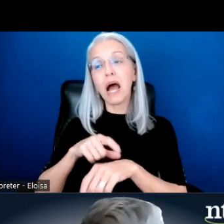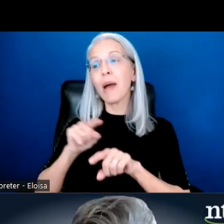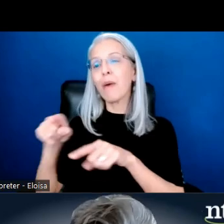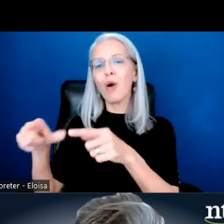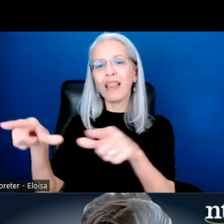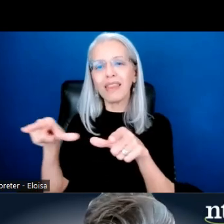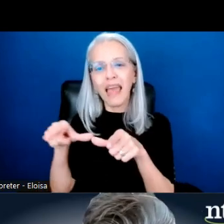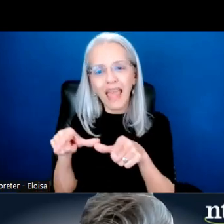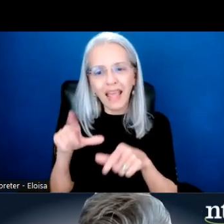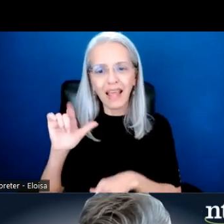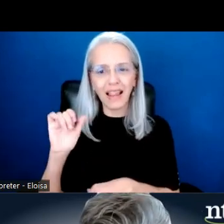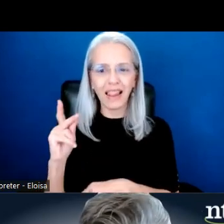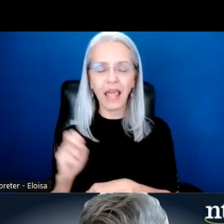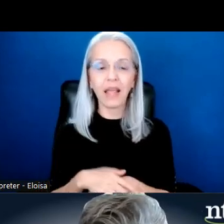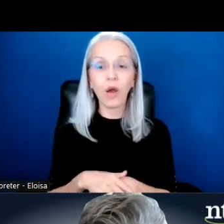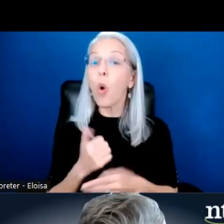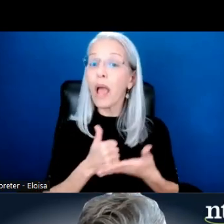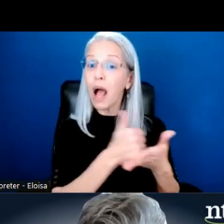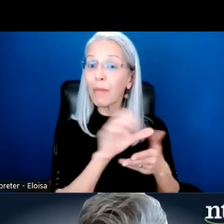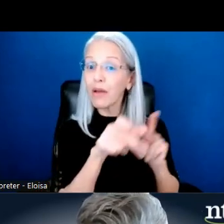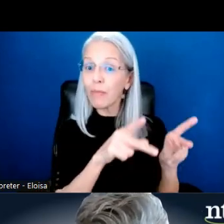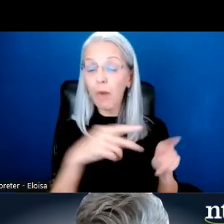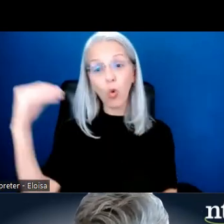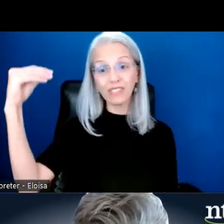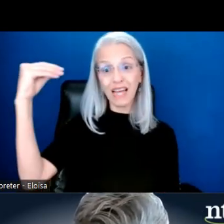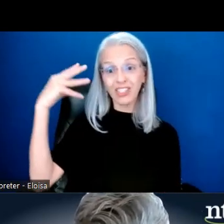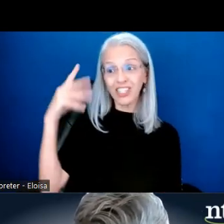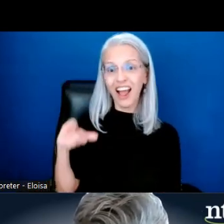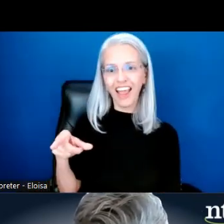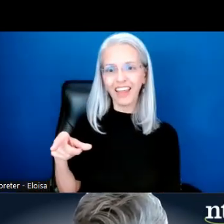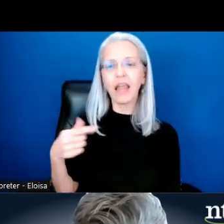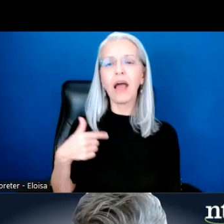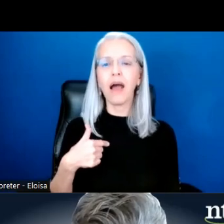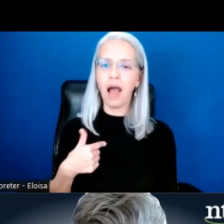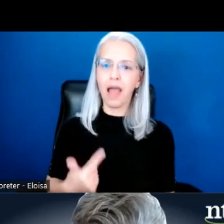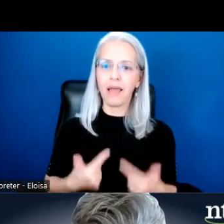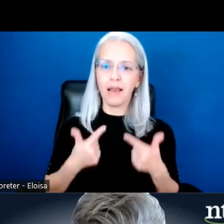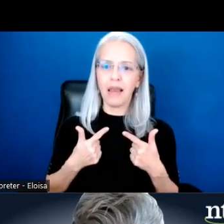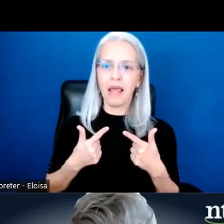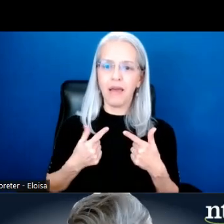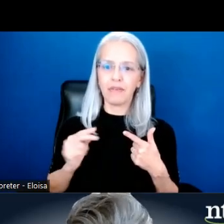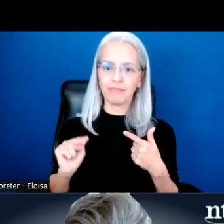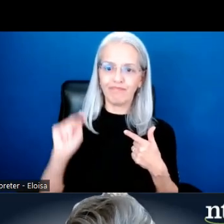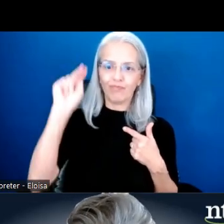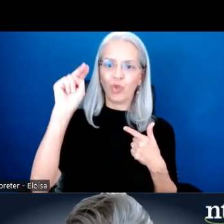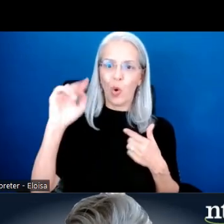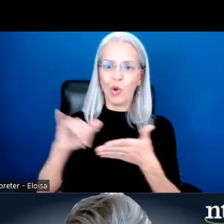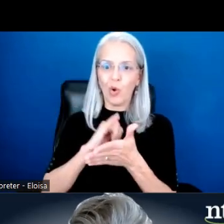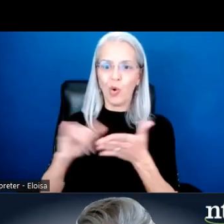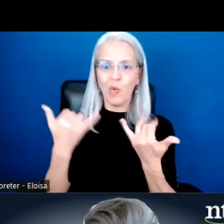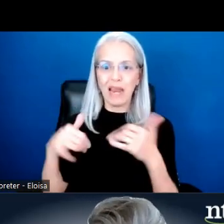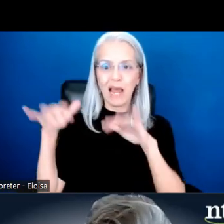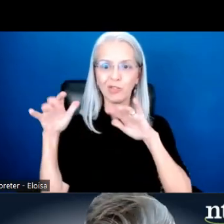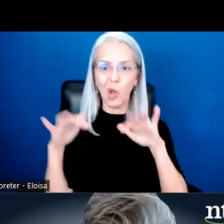helping others. Sunshine. I'm in upstate New York, and right now it is snowing.